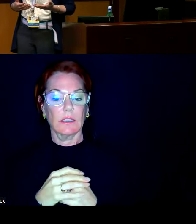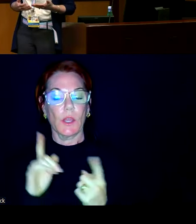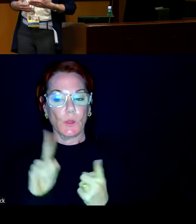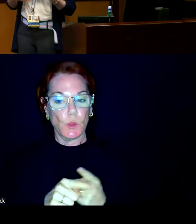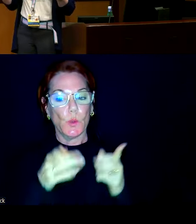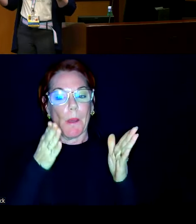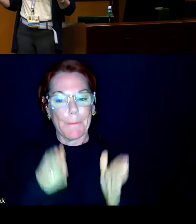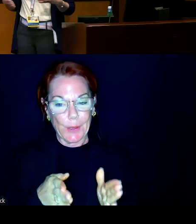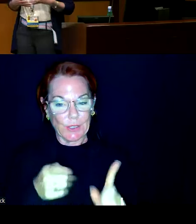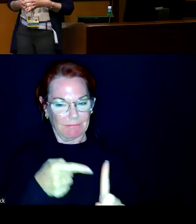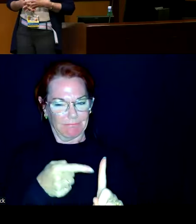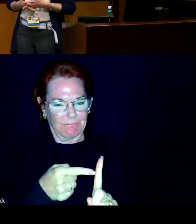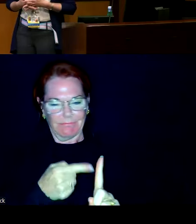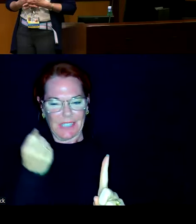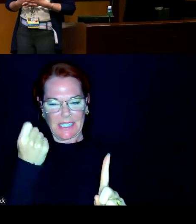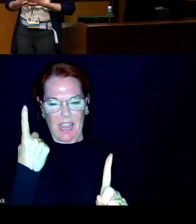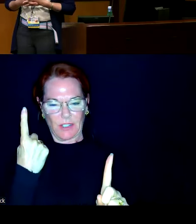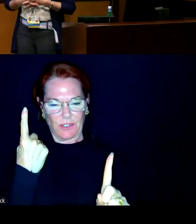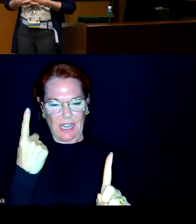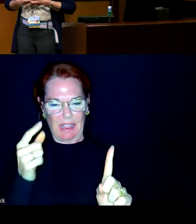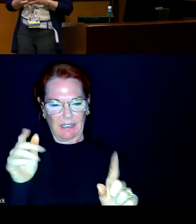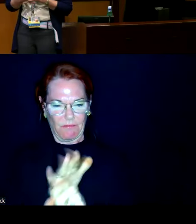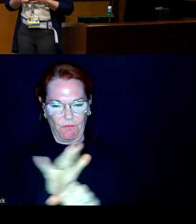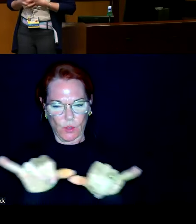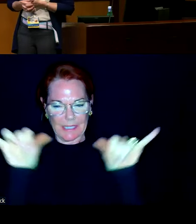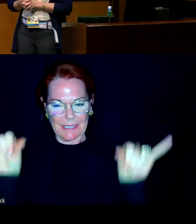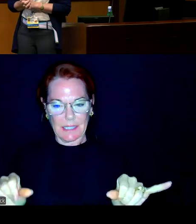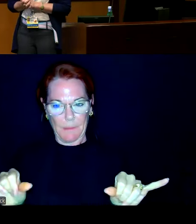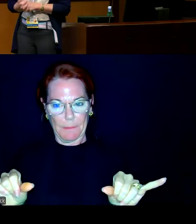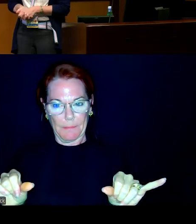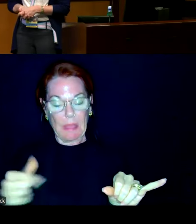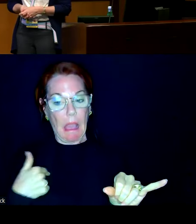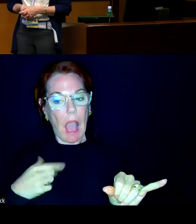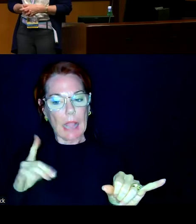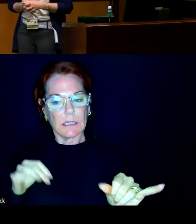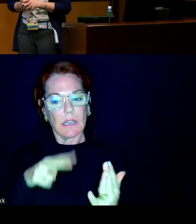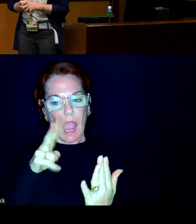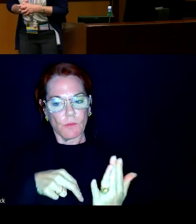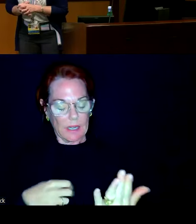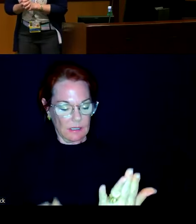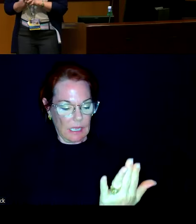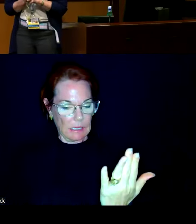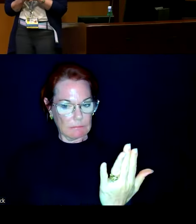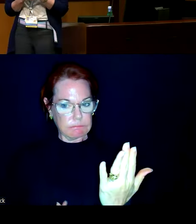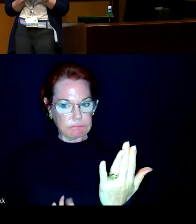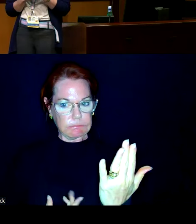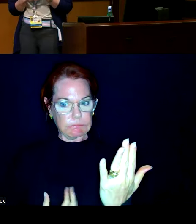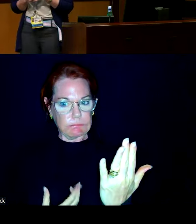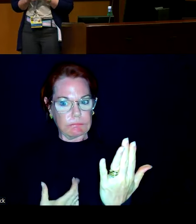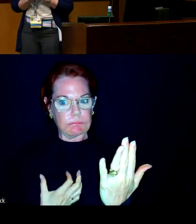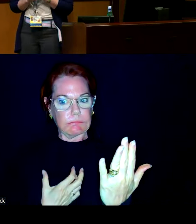understand all of the ins and outs of the system. So I read it and I got very angry. I have